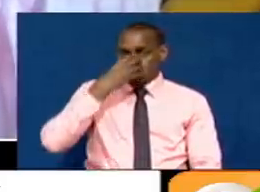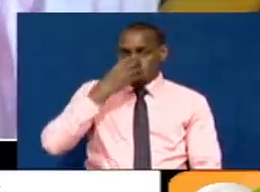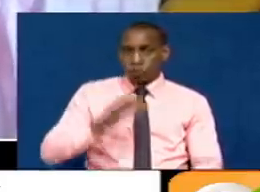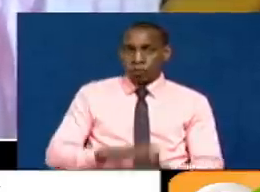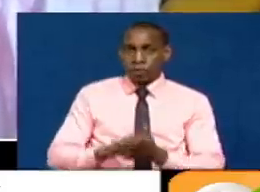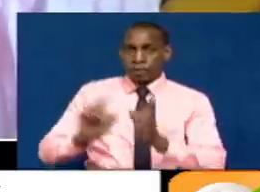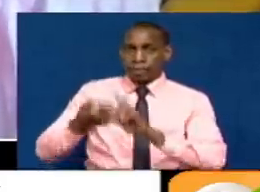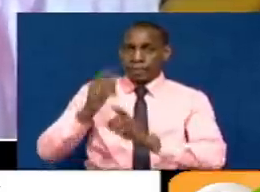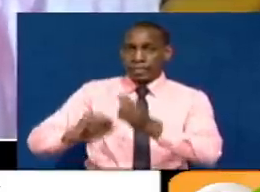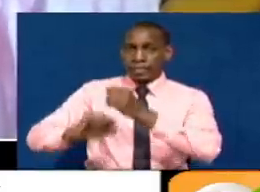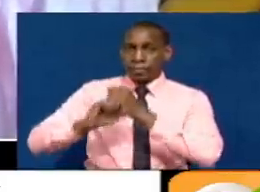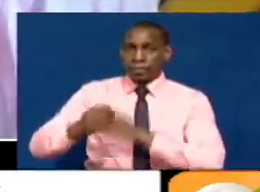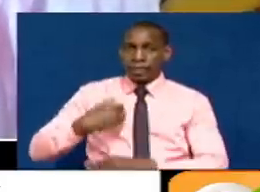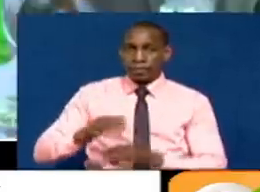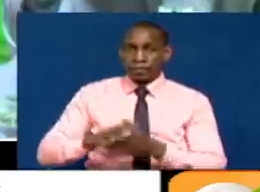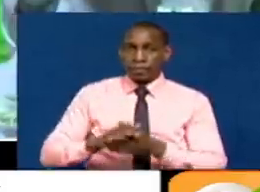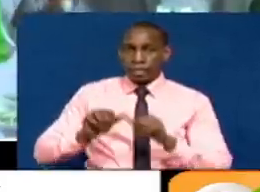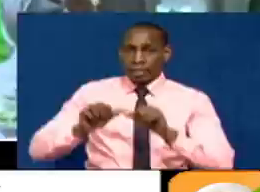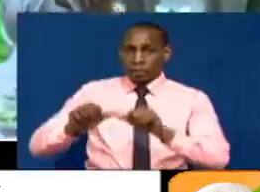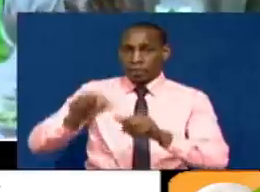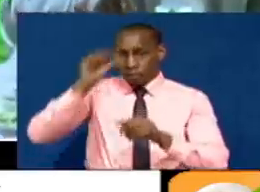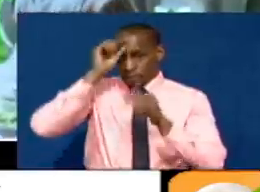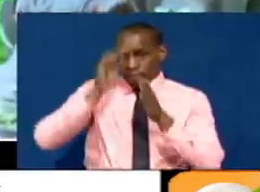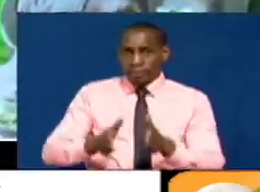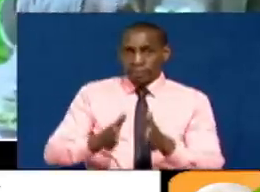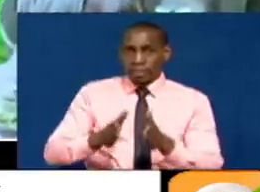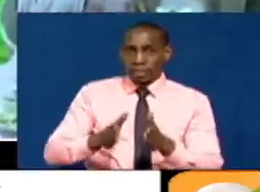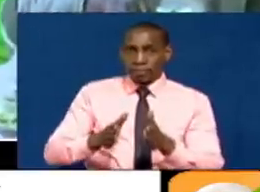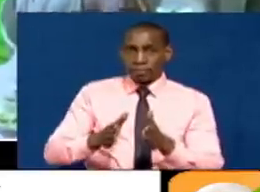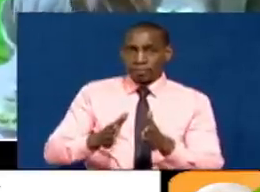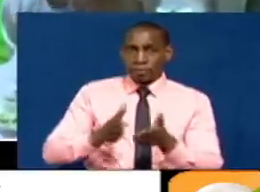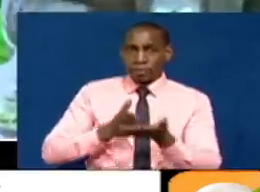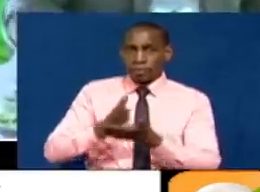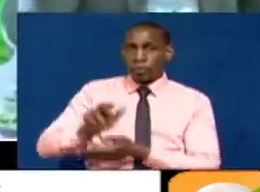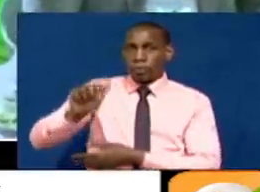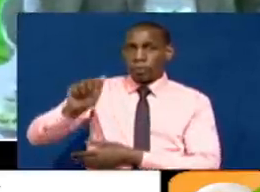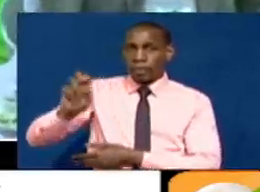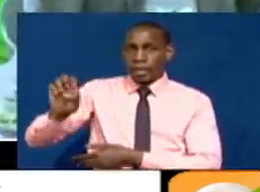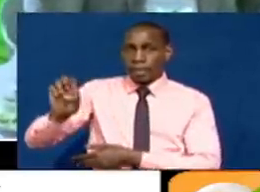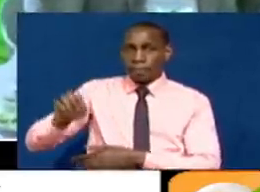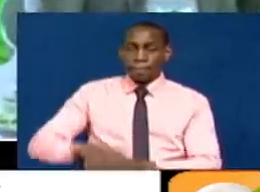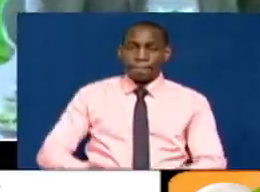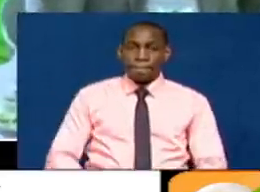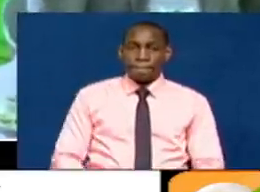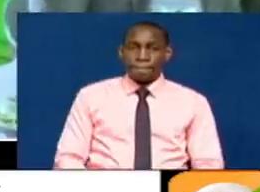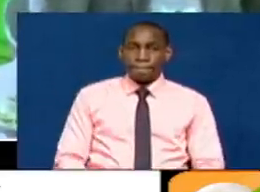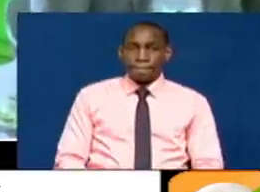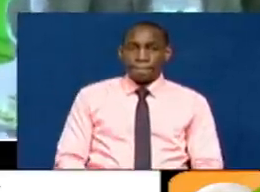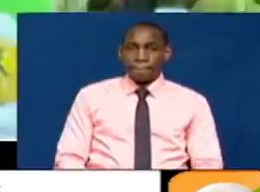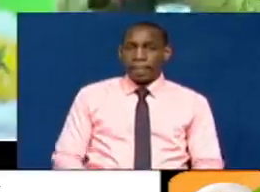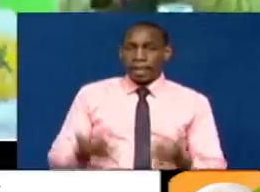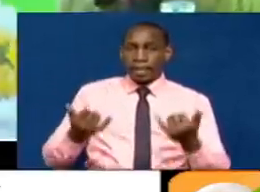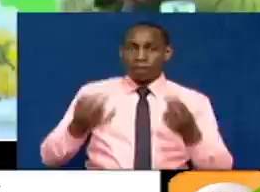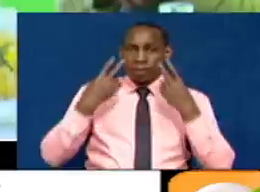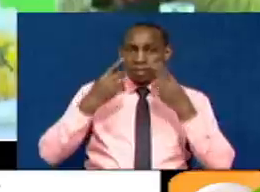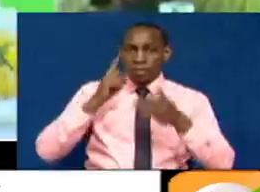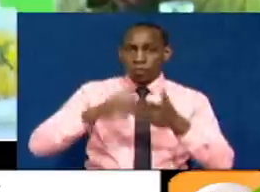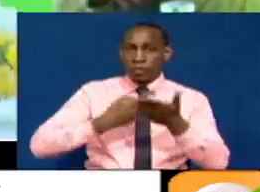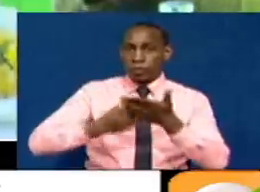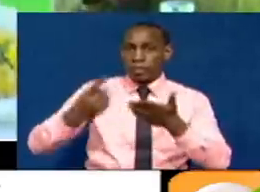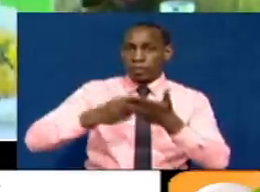the first endorsement from a sitting governor through Anne Waiguru. So what are we going to see in the